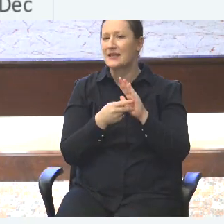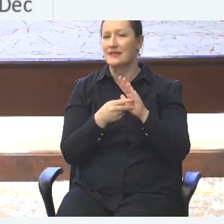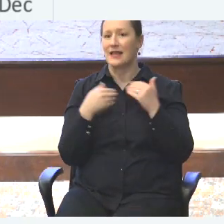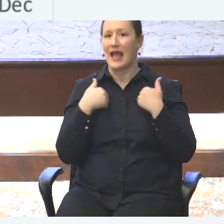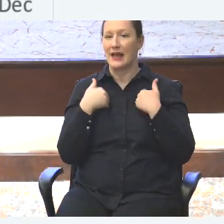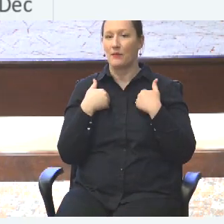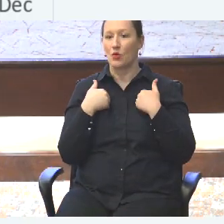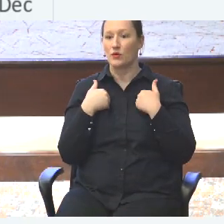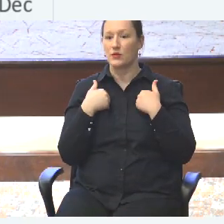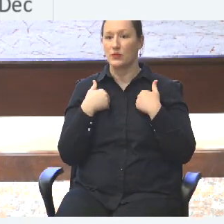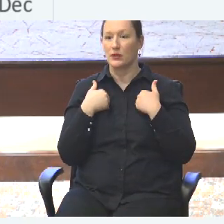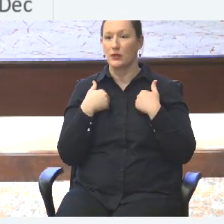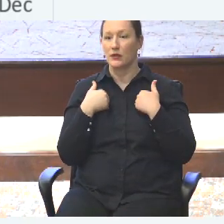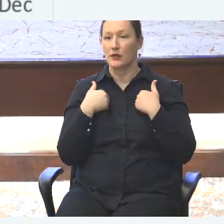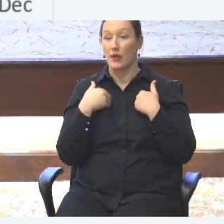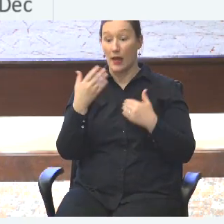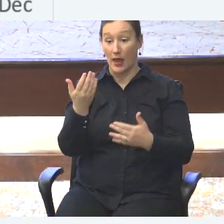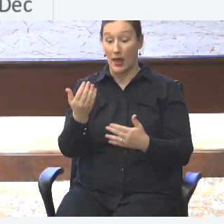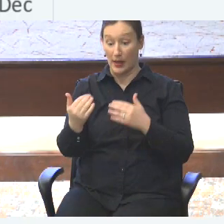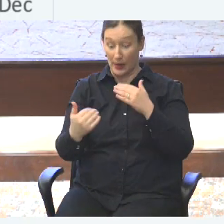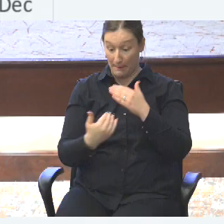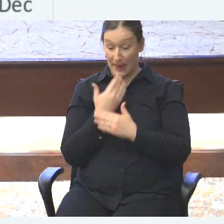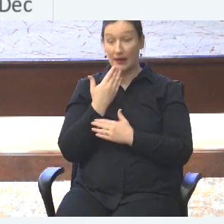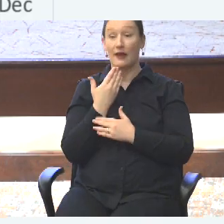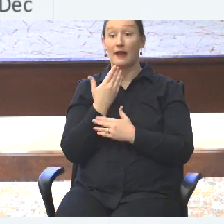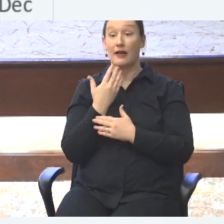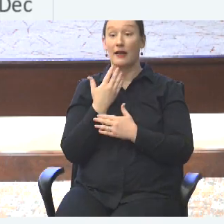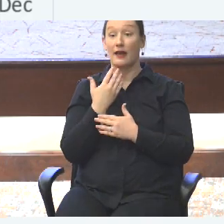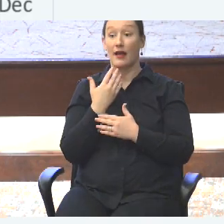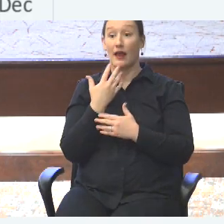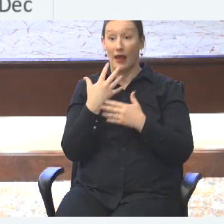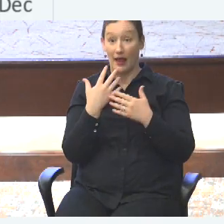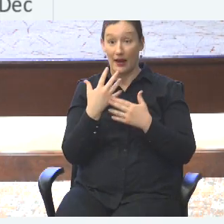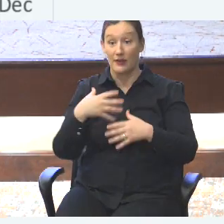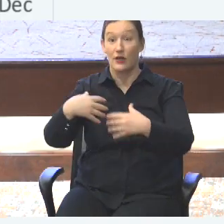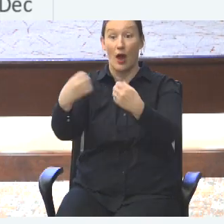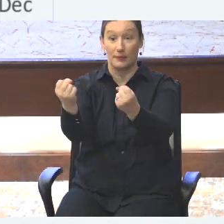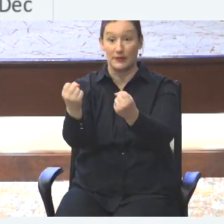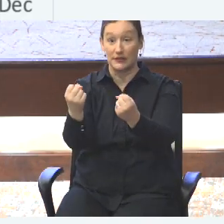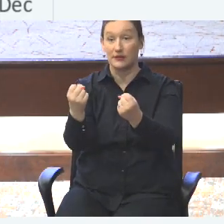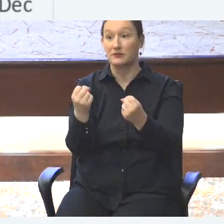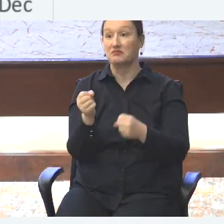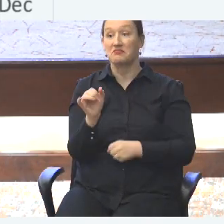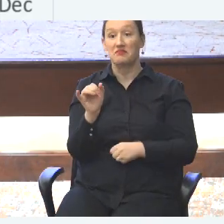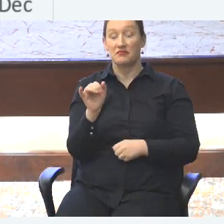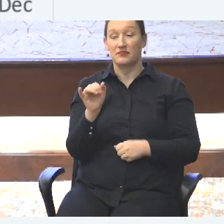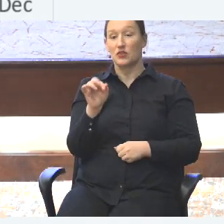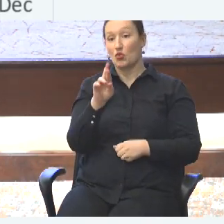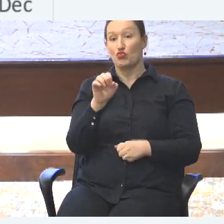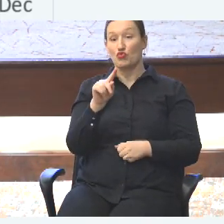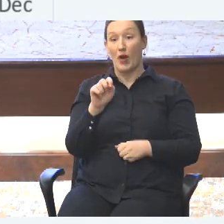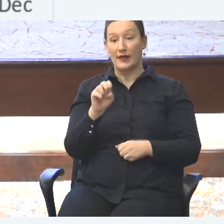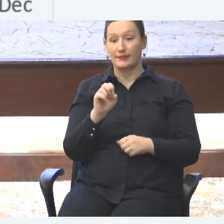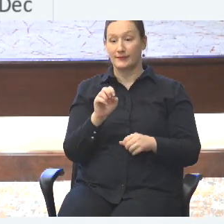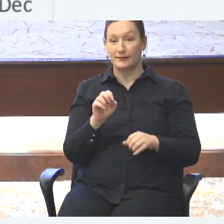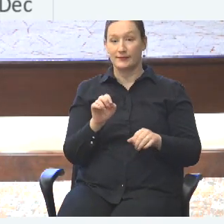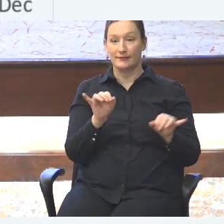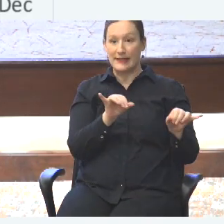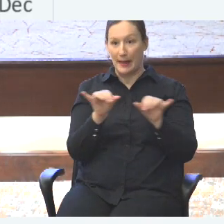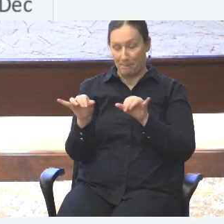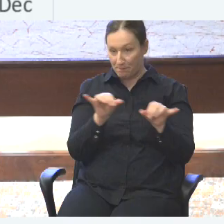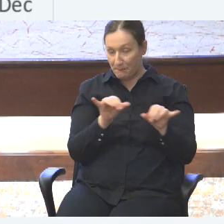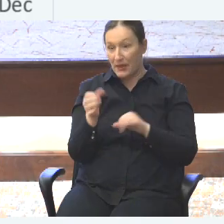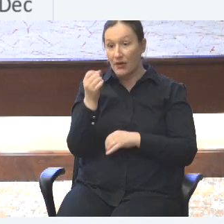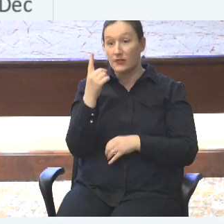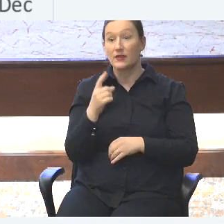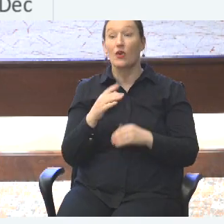same rate that they're coming in. So the total number of animals is unchanged, or we're in equilibrium. If it's under 100%, that means the